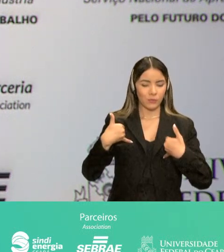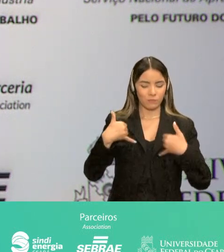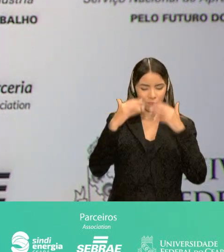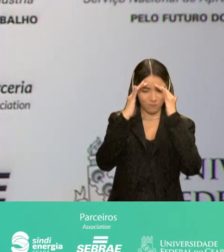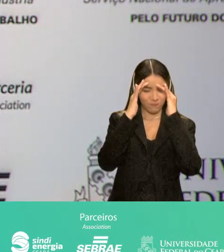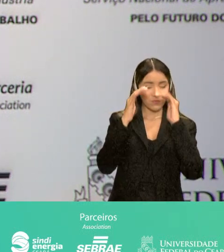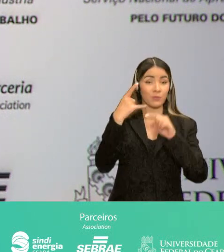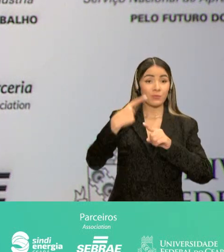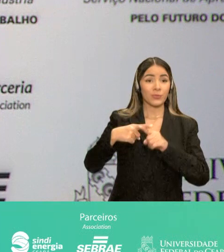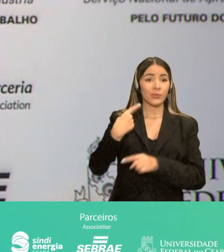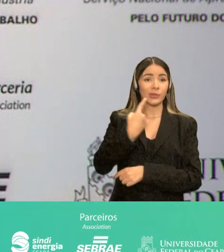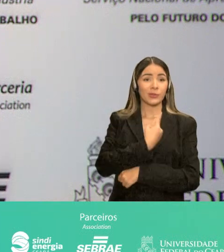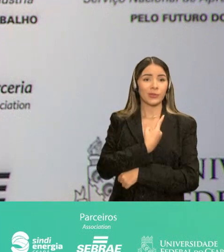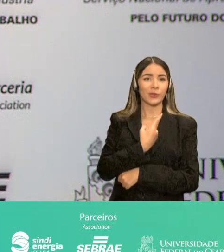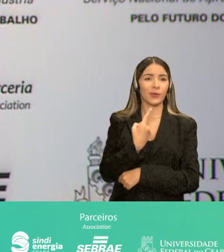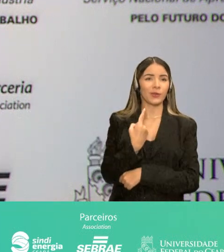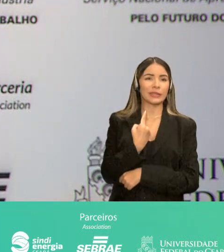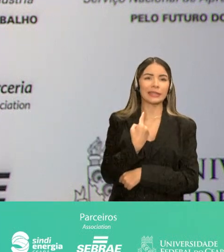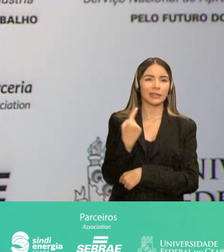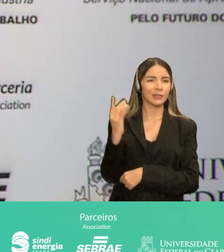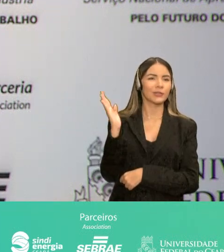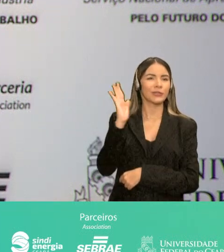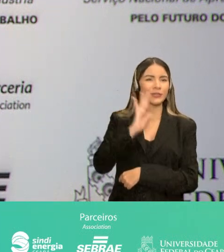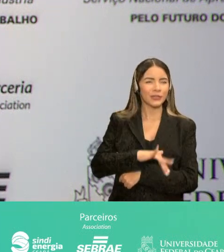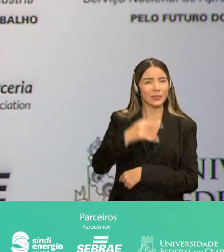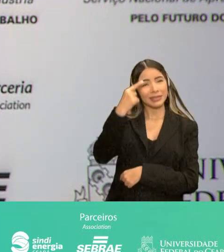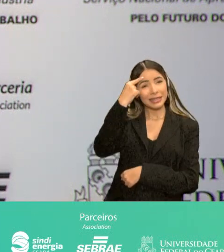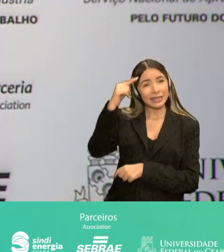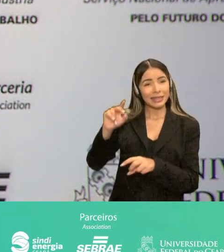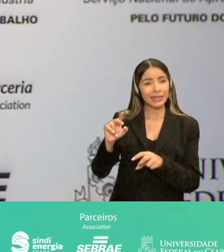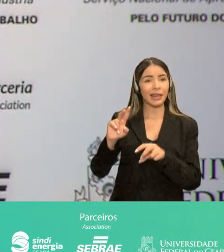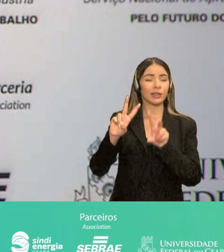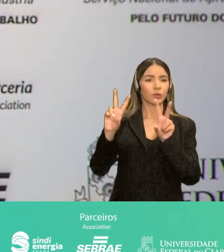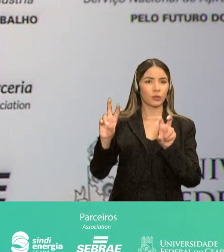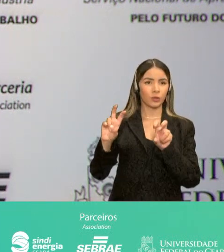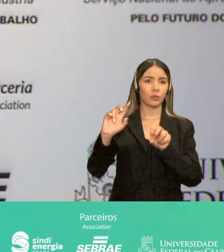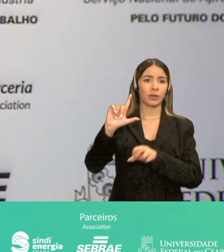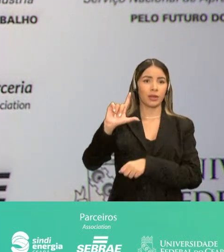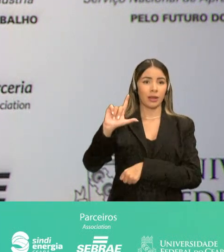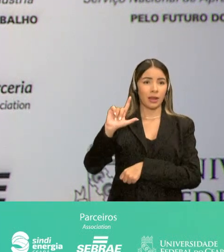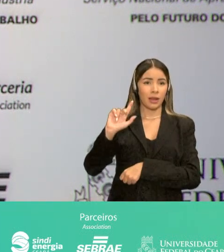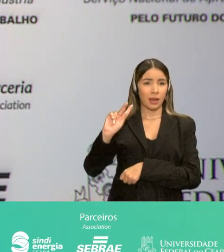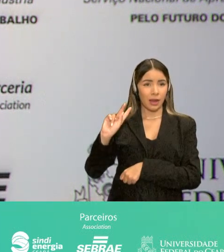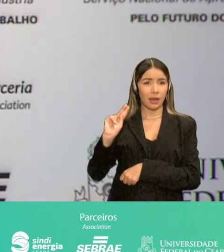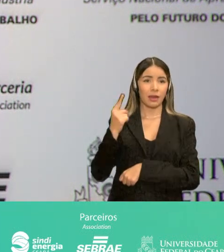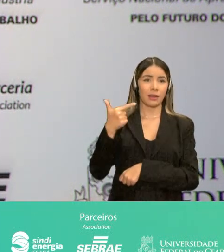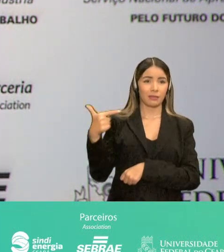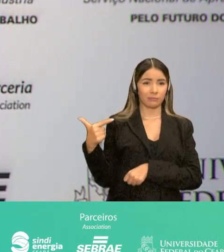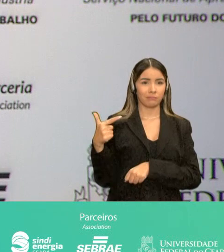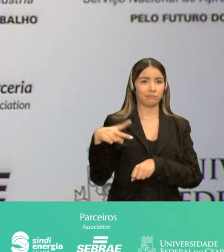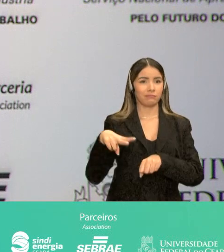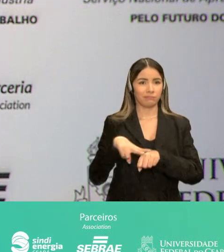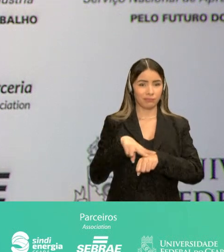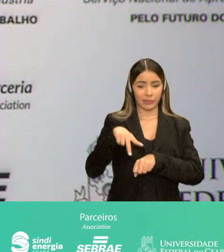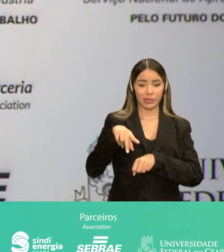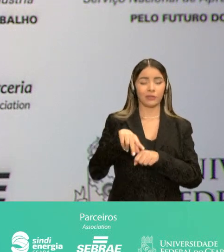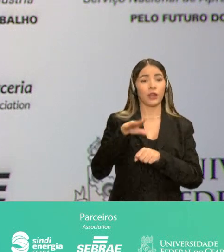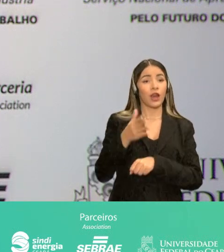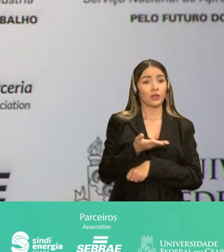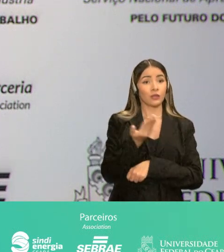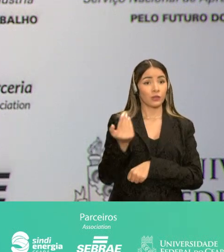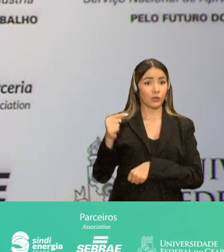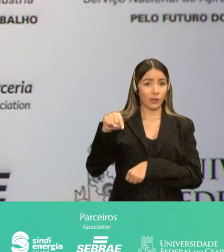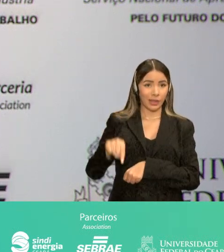ideia do being the hidrogênio verde person para who o brought Ceará the green em hydrogen 2019, idea in uma conversa com o Maia Júnior, 2019, talking com o to